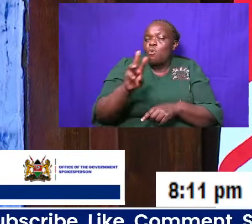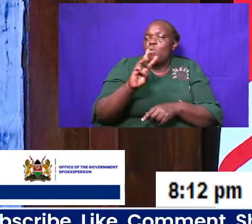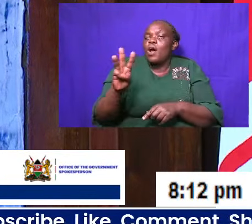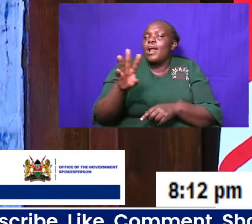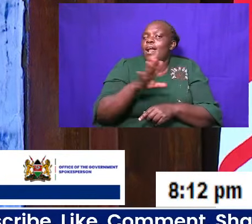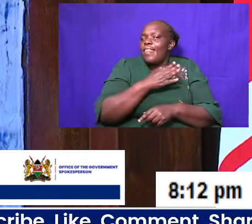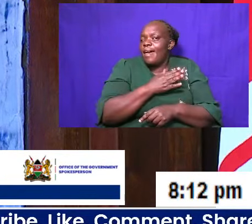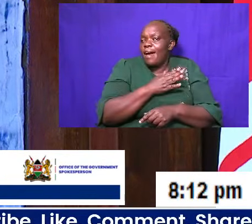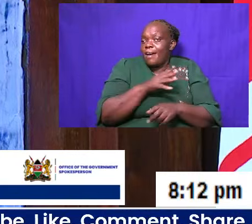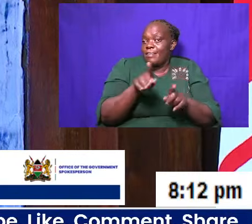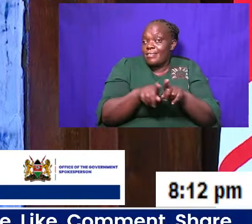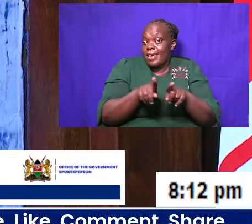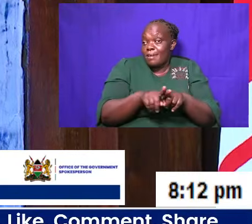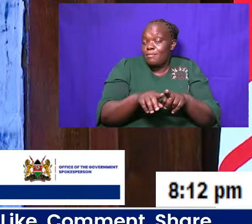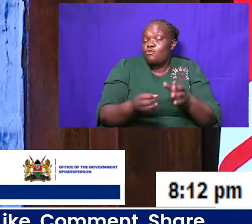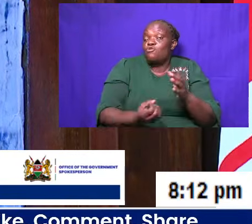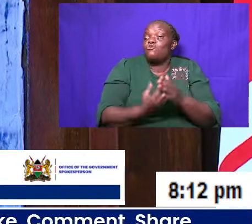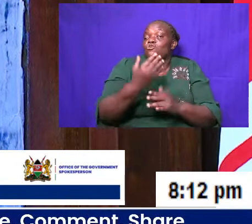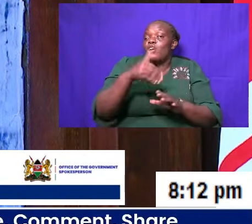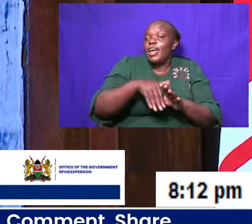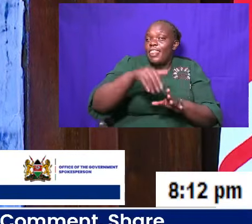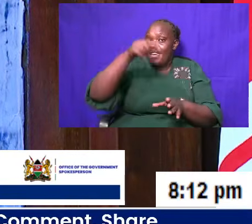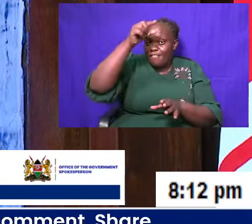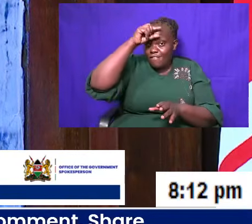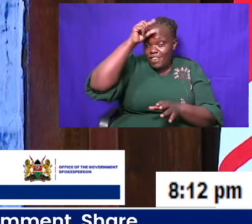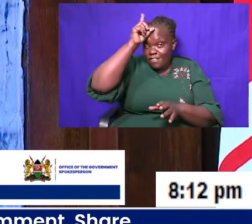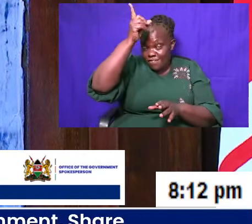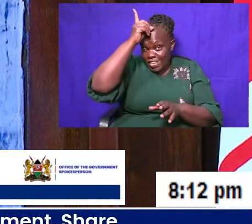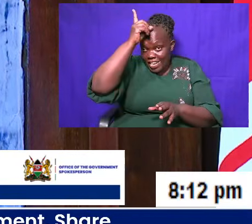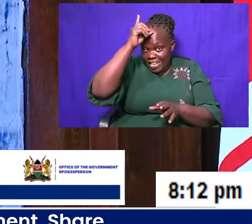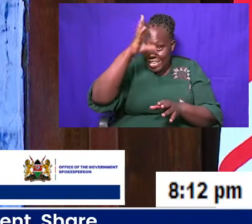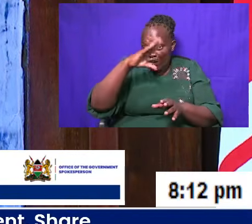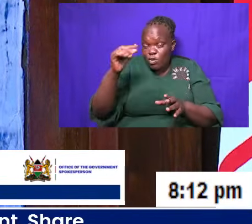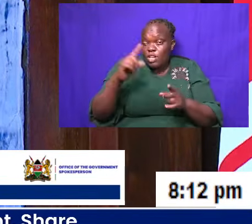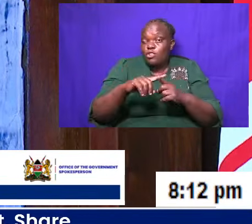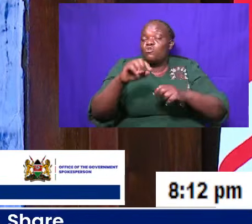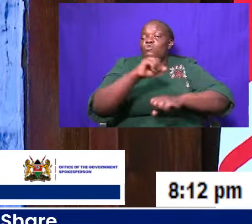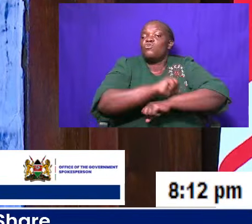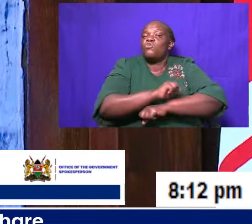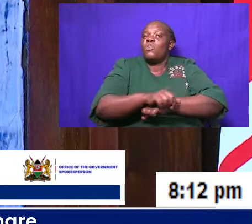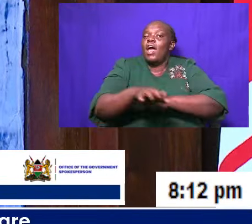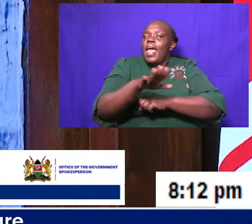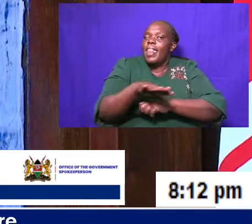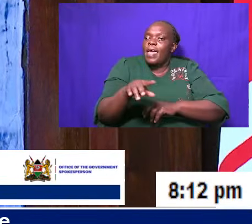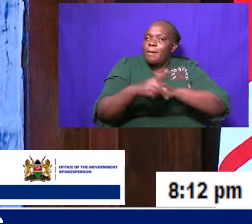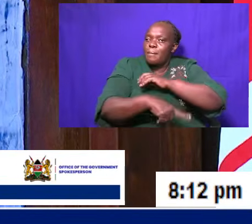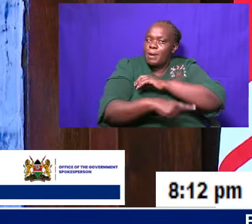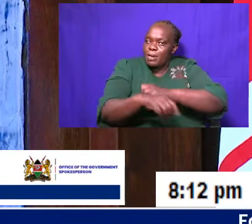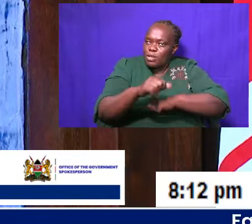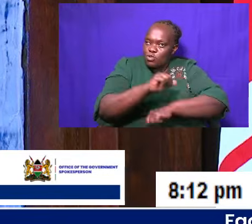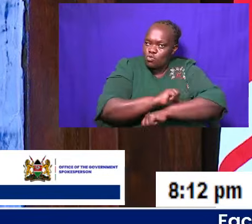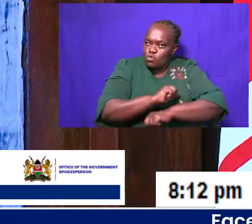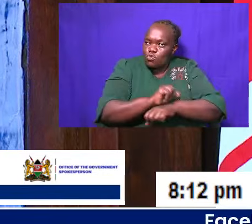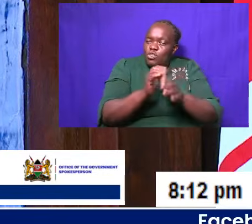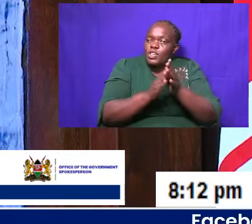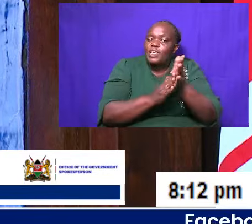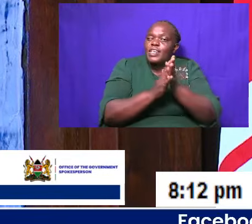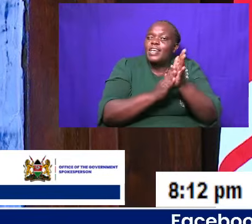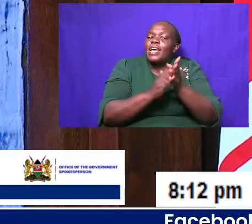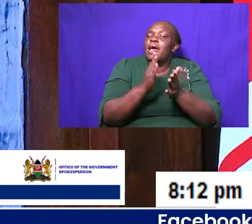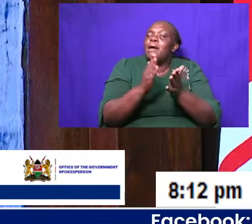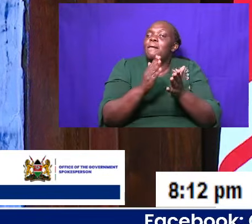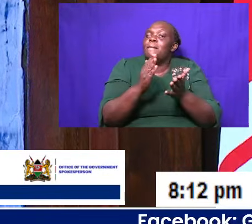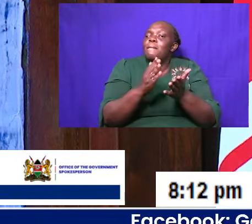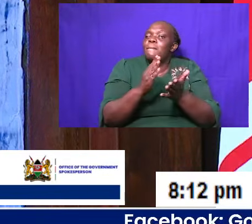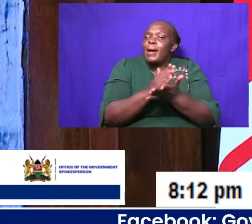And I grew up in the village. I went to school in a school called Birere Primary School. The most interesting part of Birere